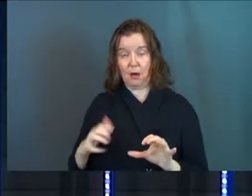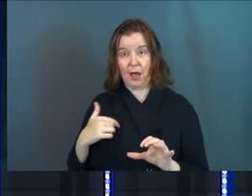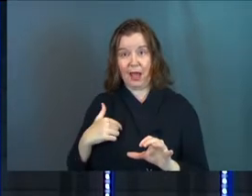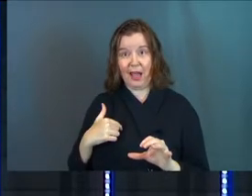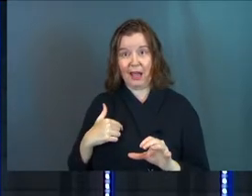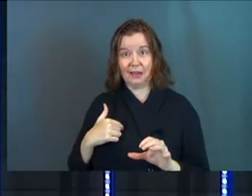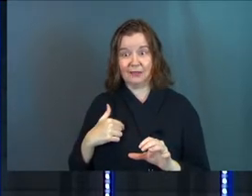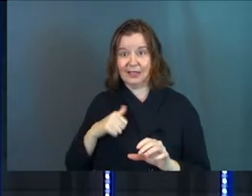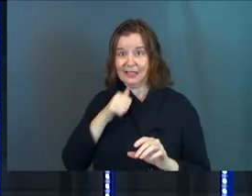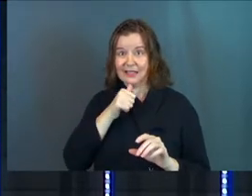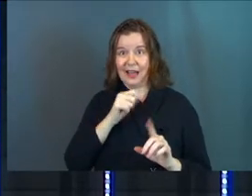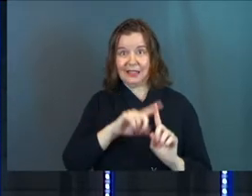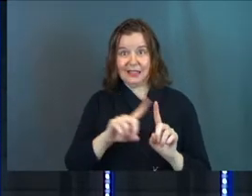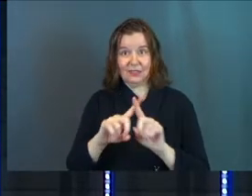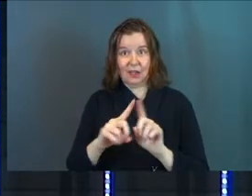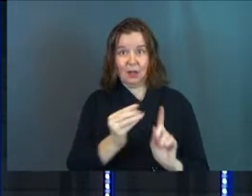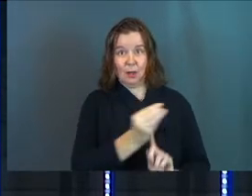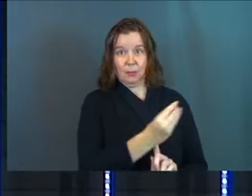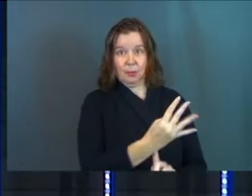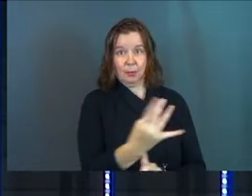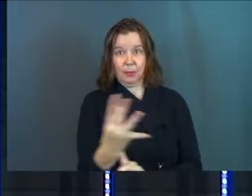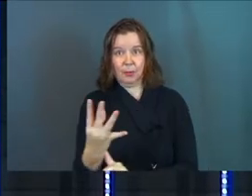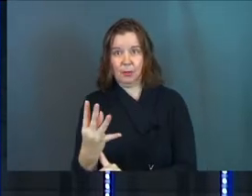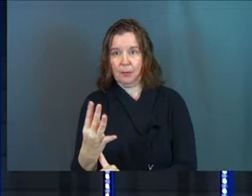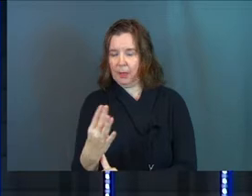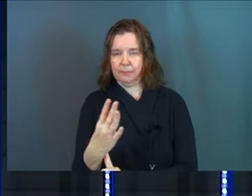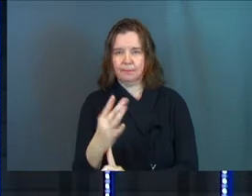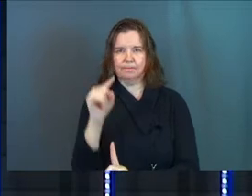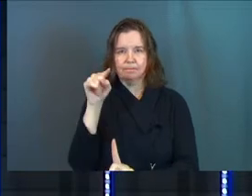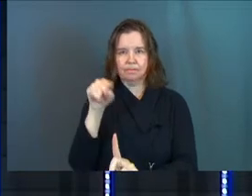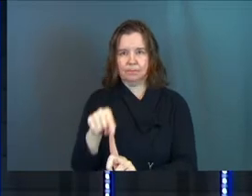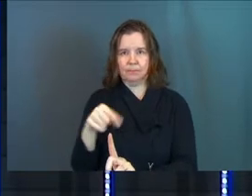is I would have put a big old flame over top of Peter.